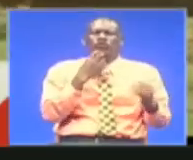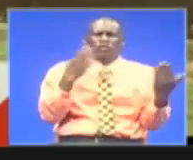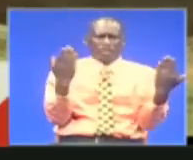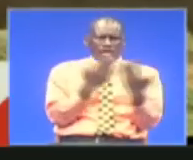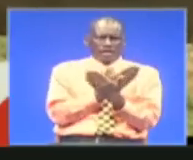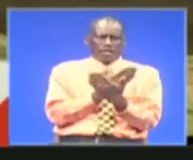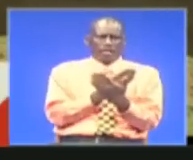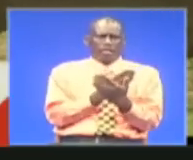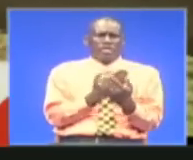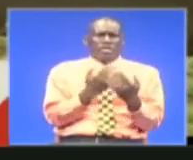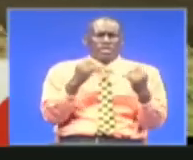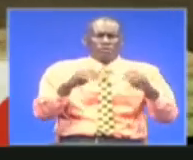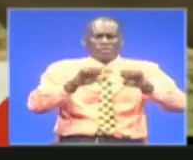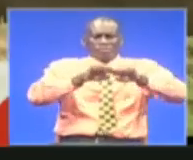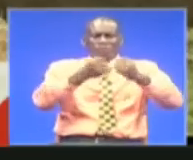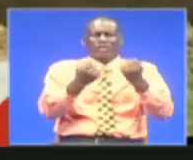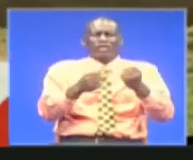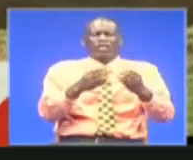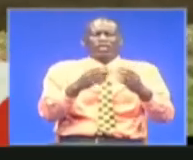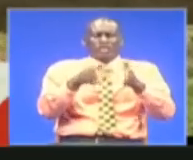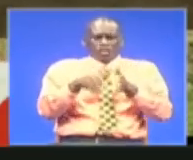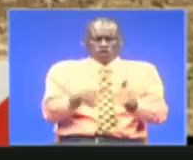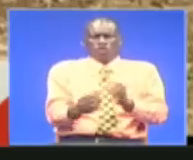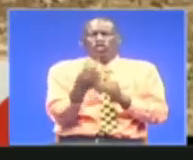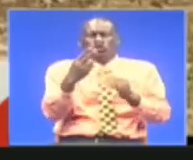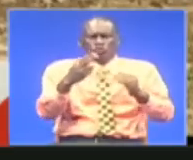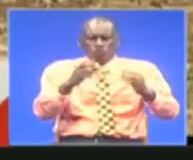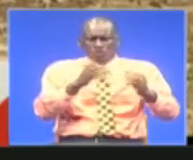cracking and splitting the road into two parts, believe it was an act of God.